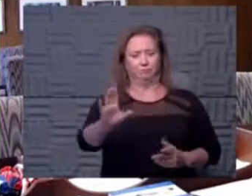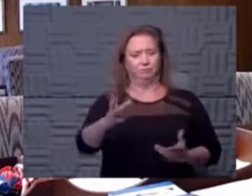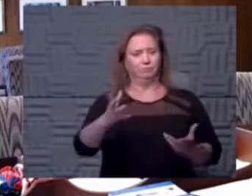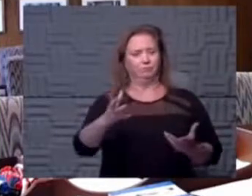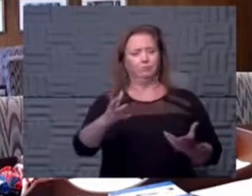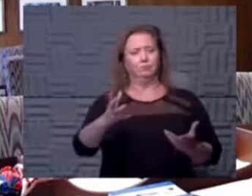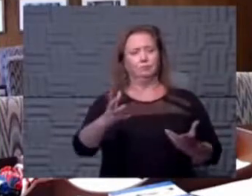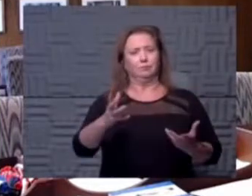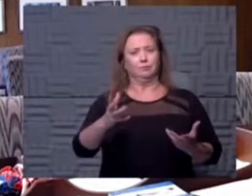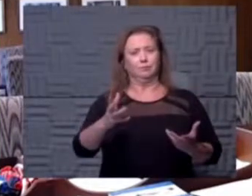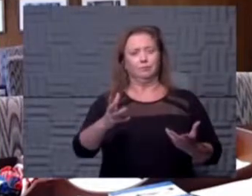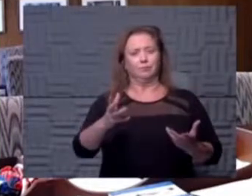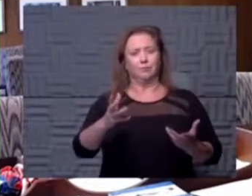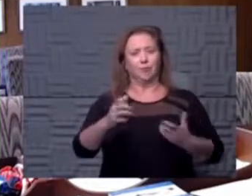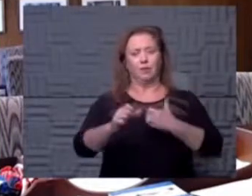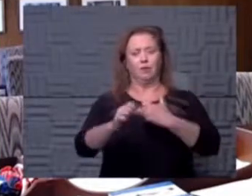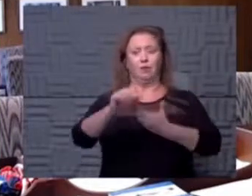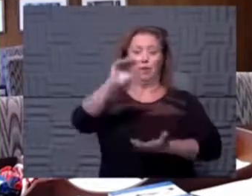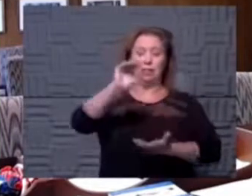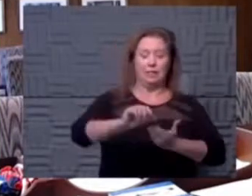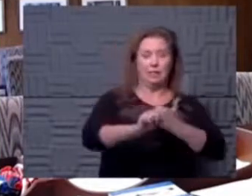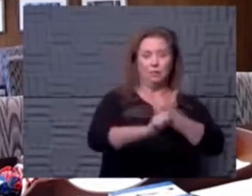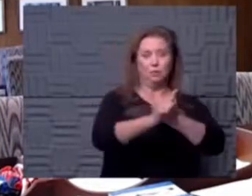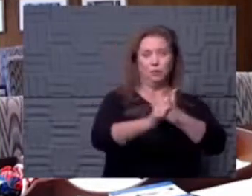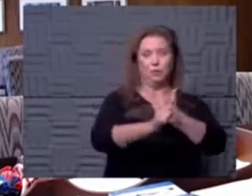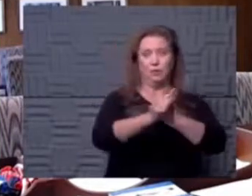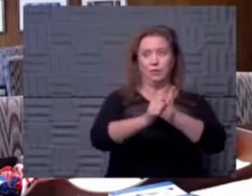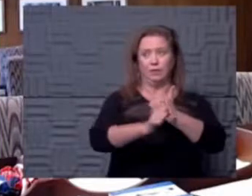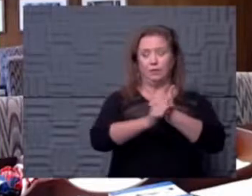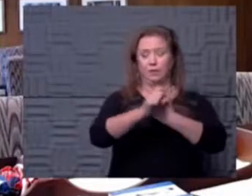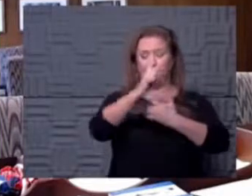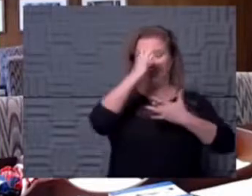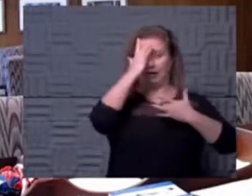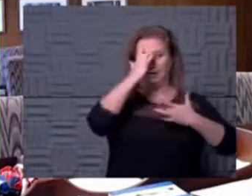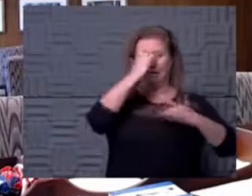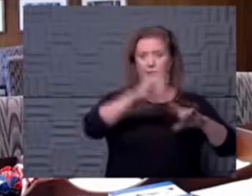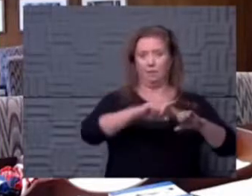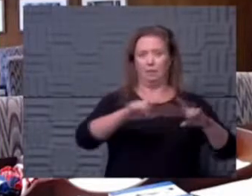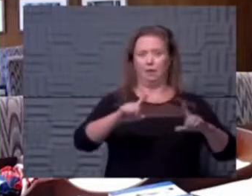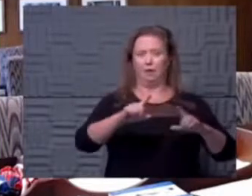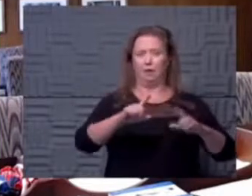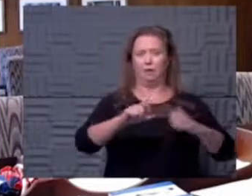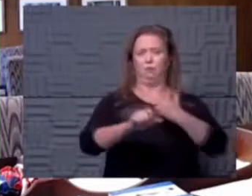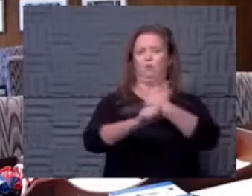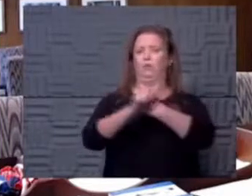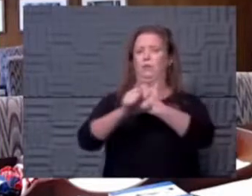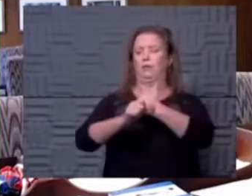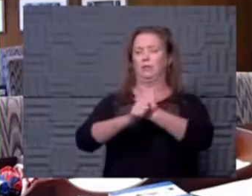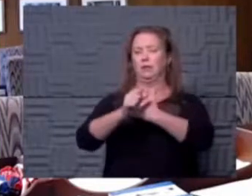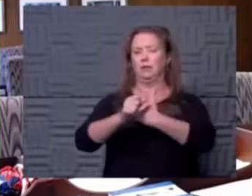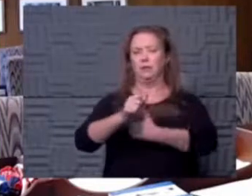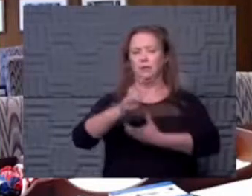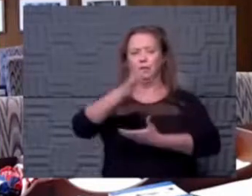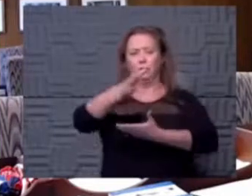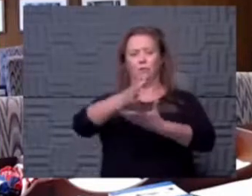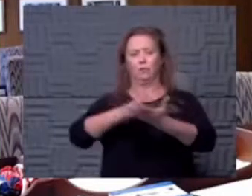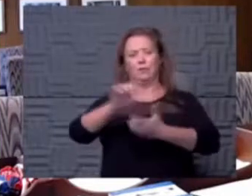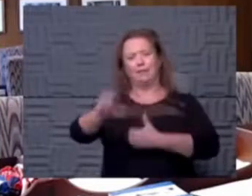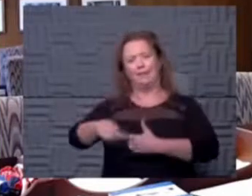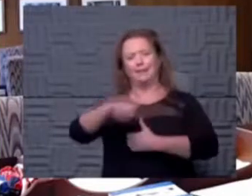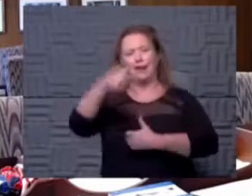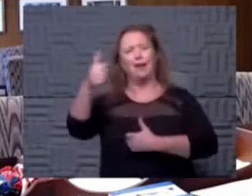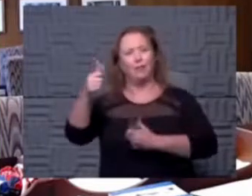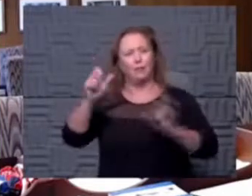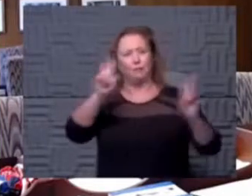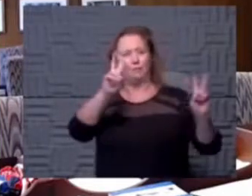least at risk in terms of the disease, but they're very much at risk in terms of some of these other